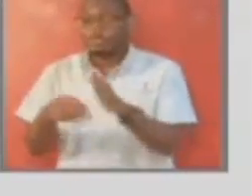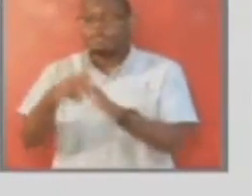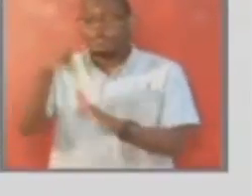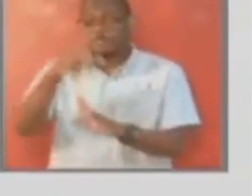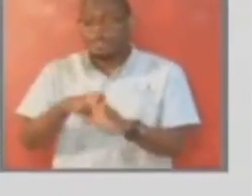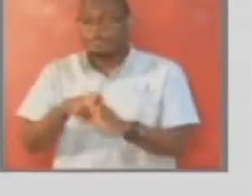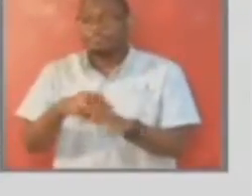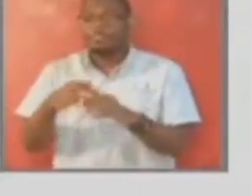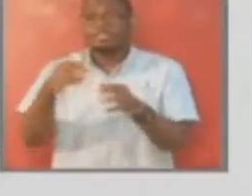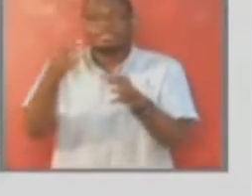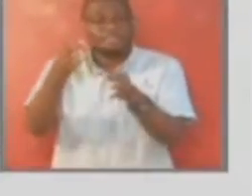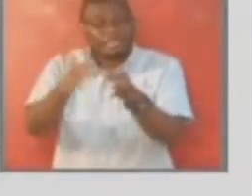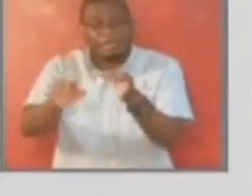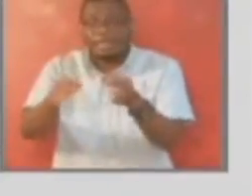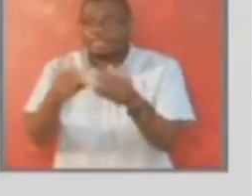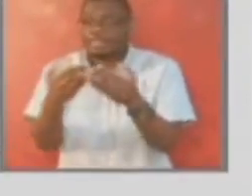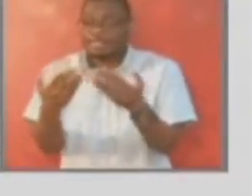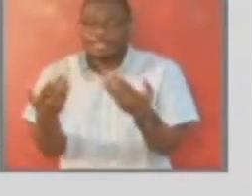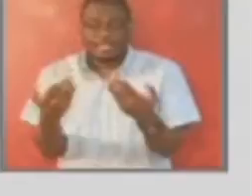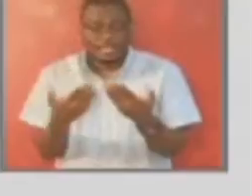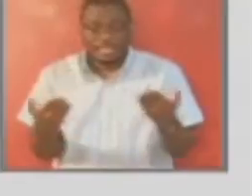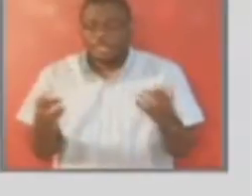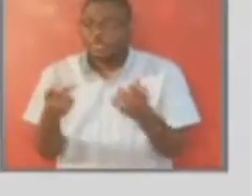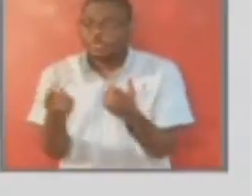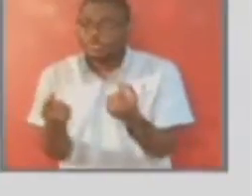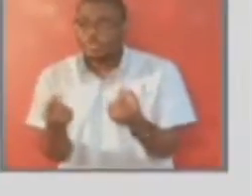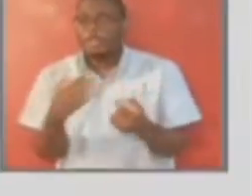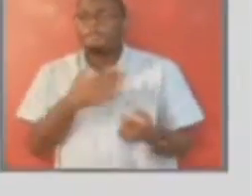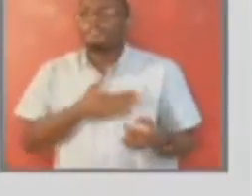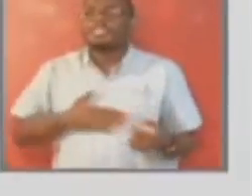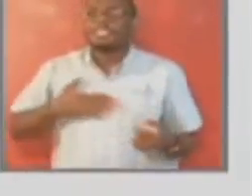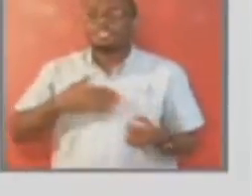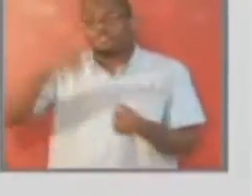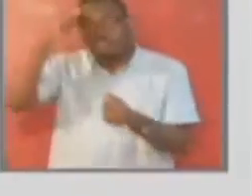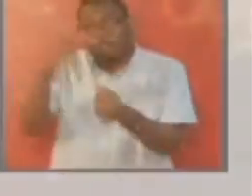But if you leave with one thing today, please remember, wear your mask. Take care.